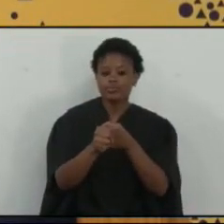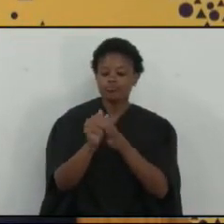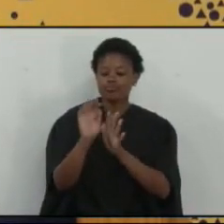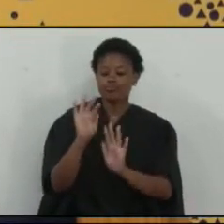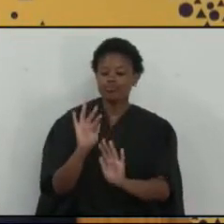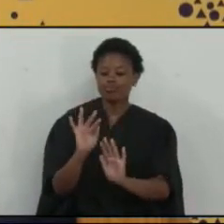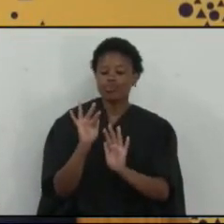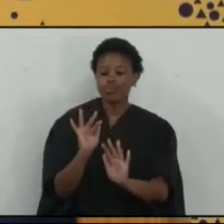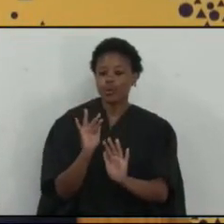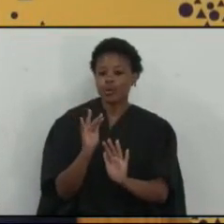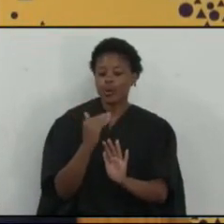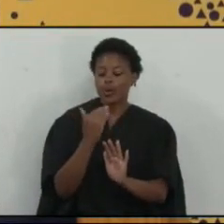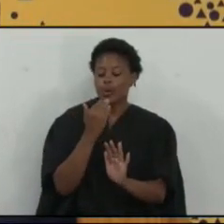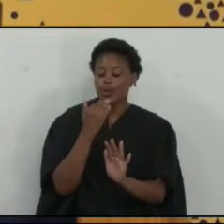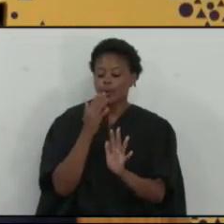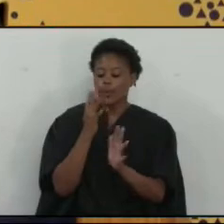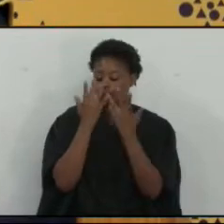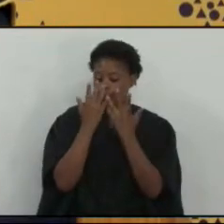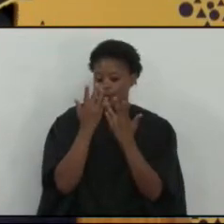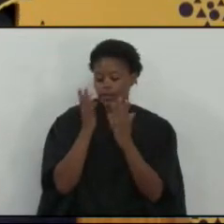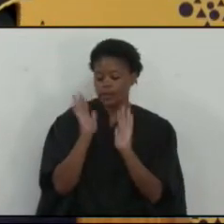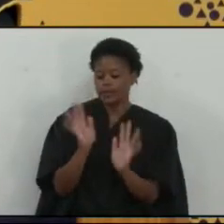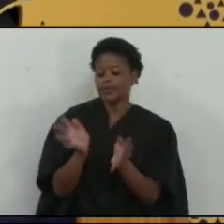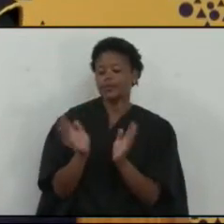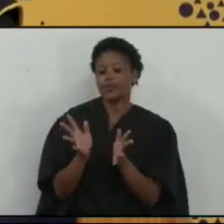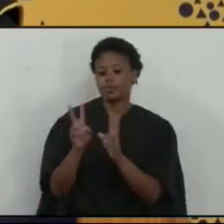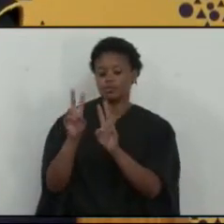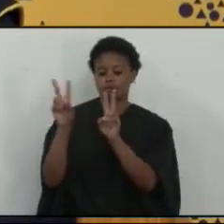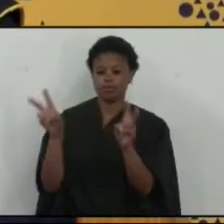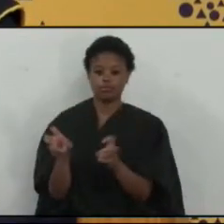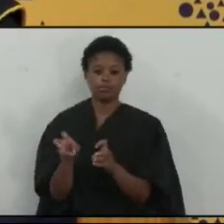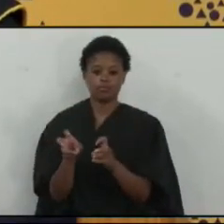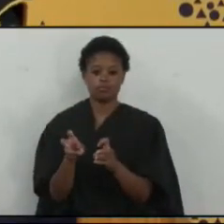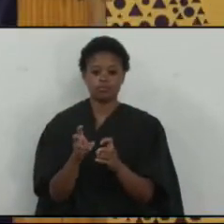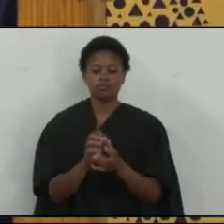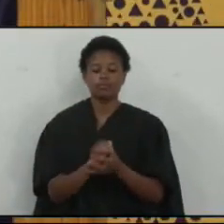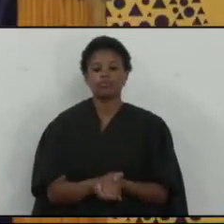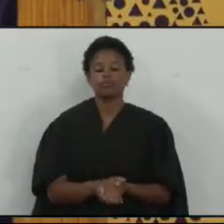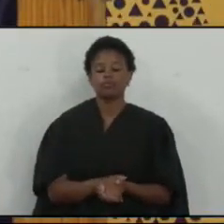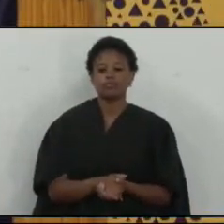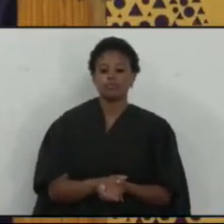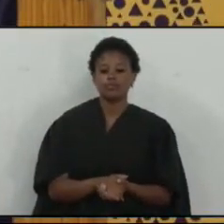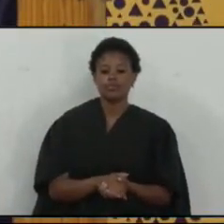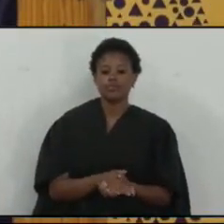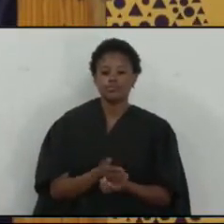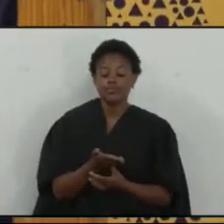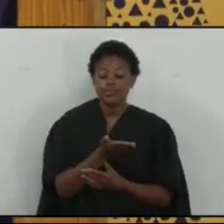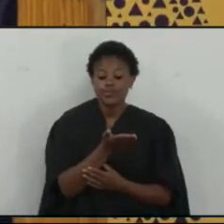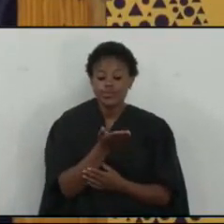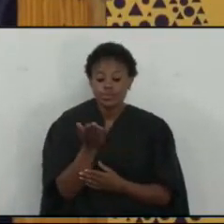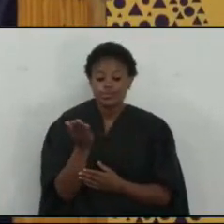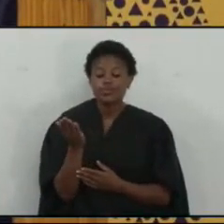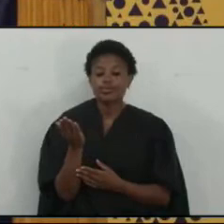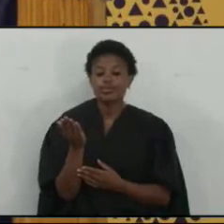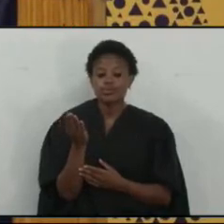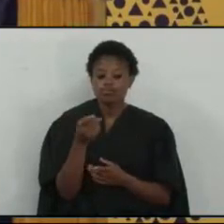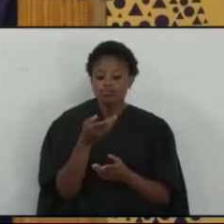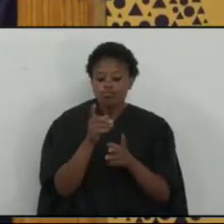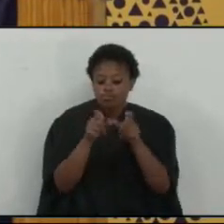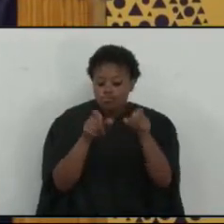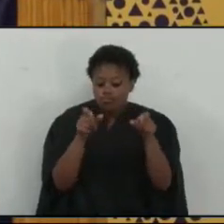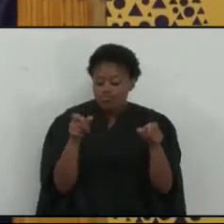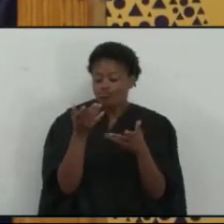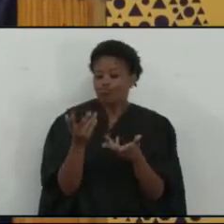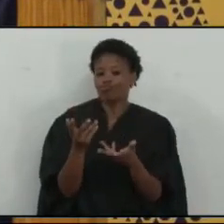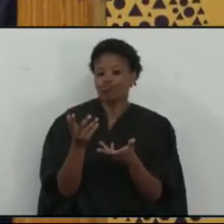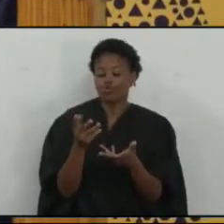people who have had the privilege of studying," close quotes. And you are these people,